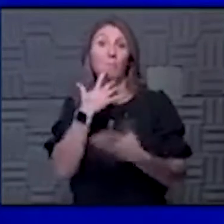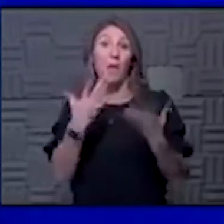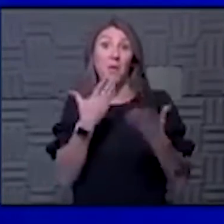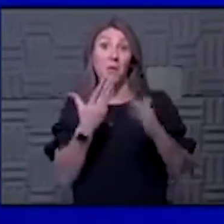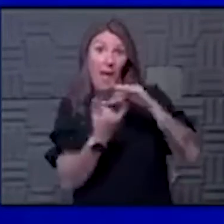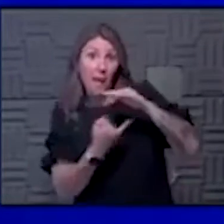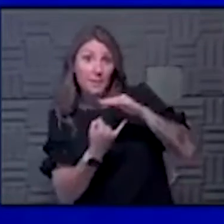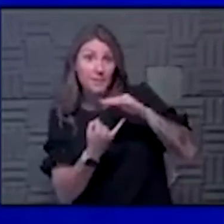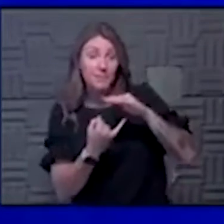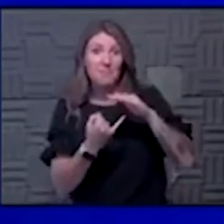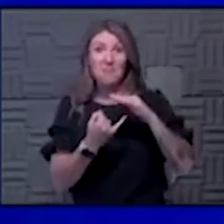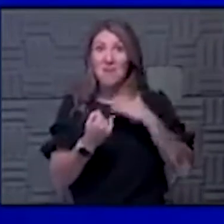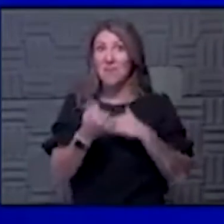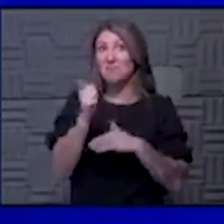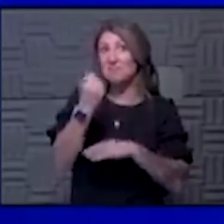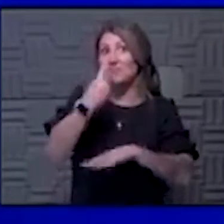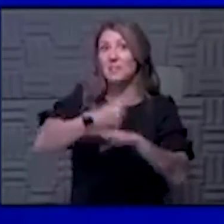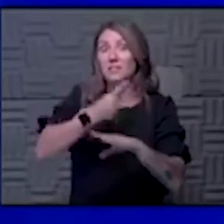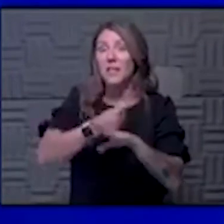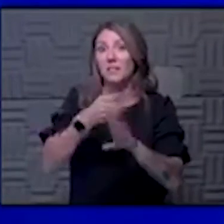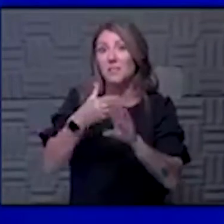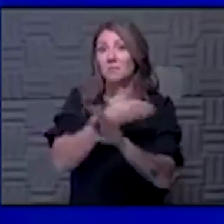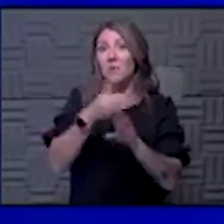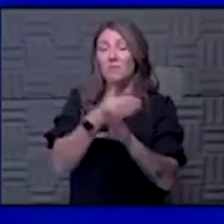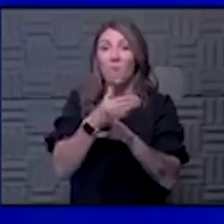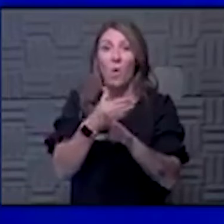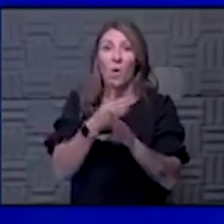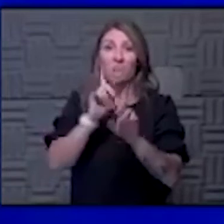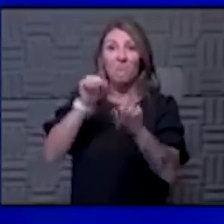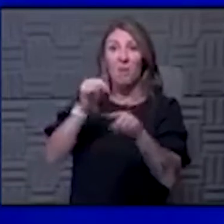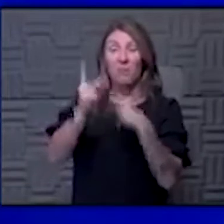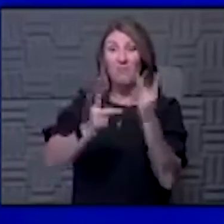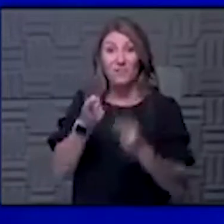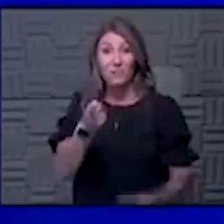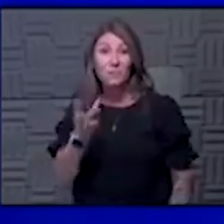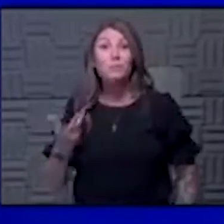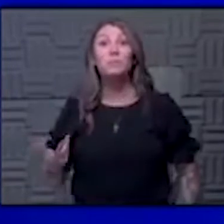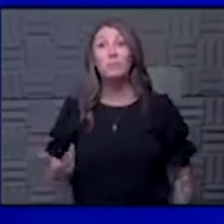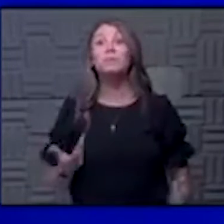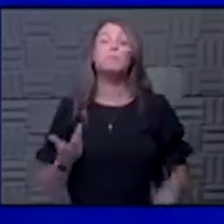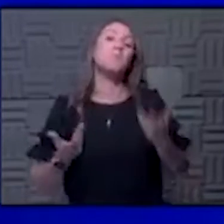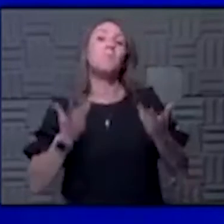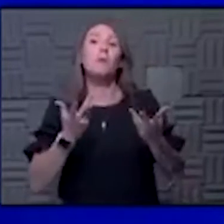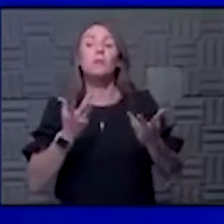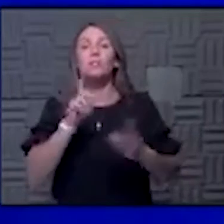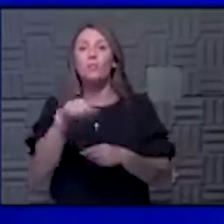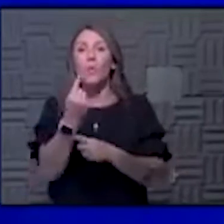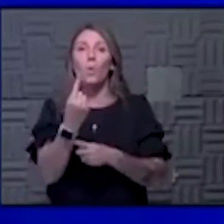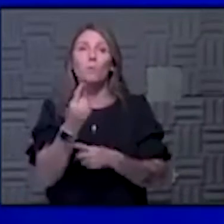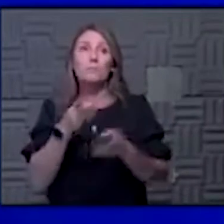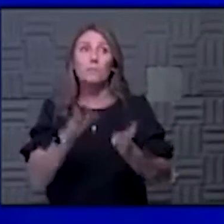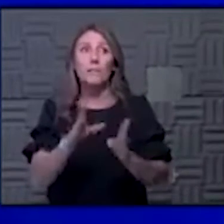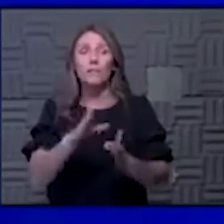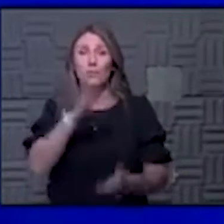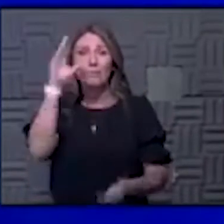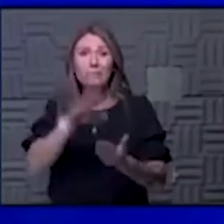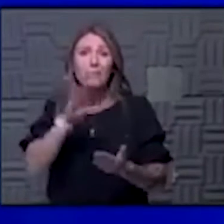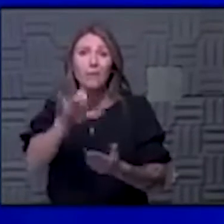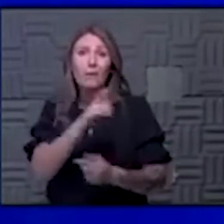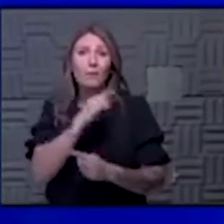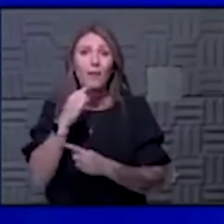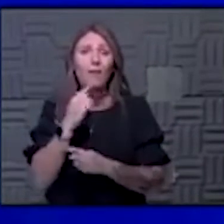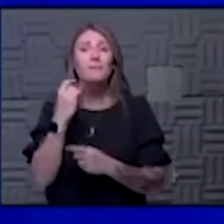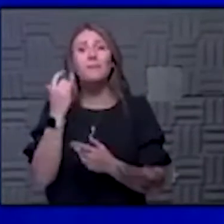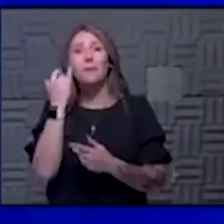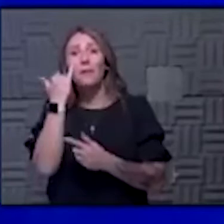days before he comes over to spend the night with you or spend a couple nights with you. But that's probably the only way you can really reduce the risk, is if that grandchild is